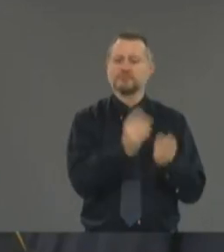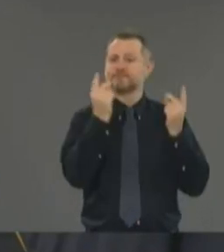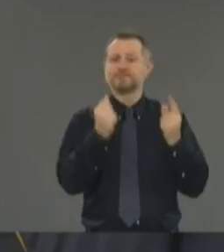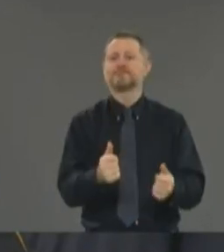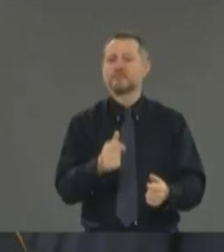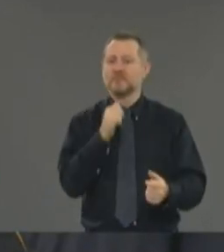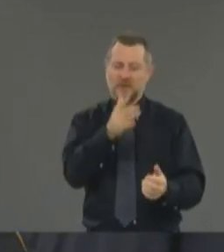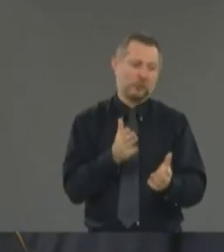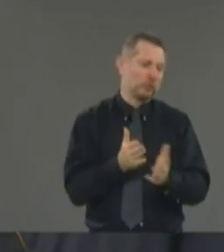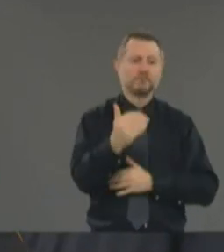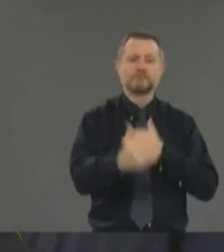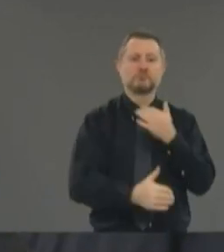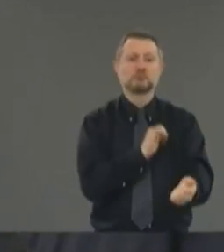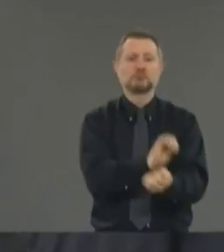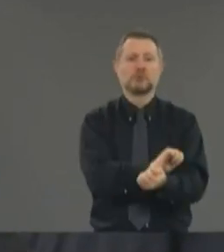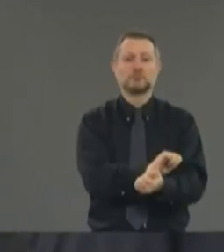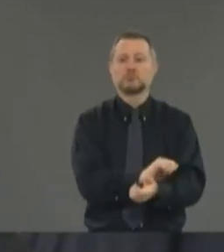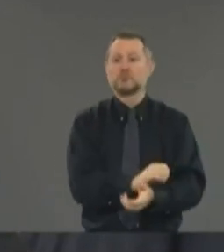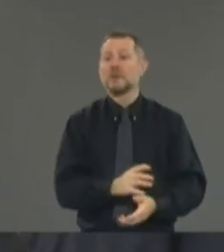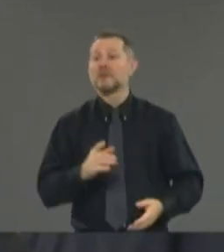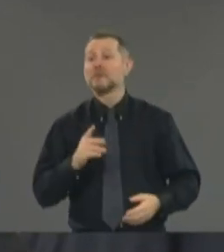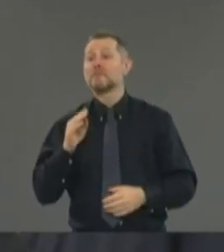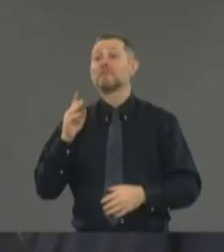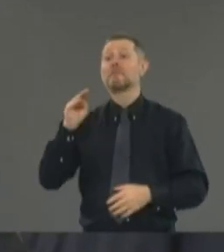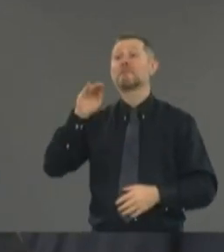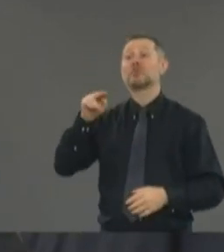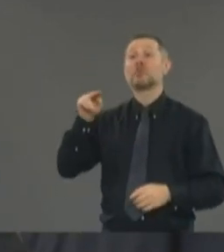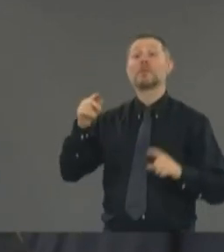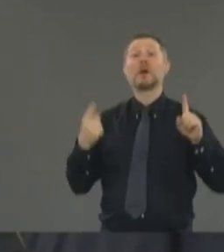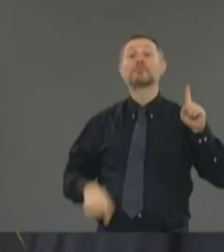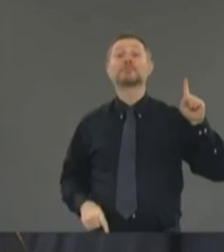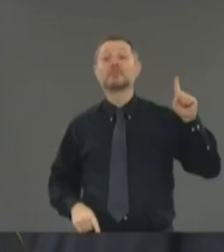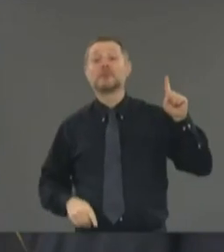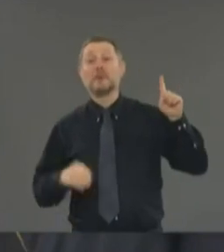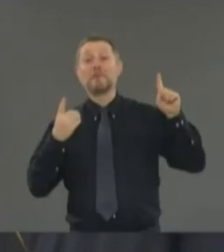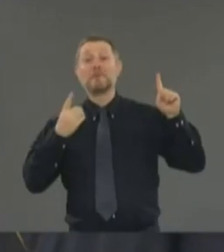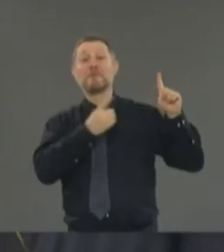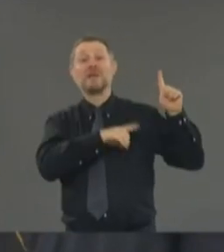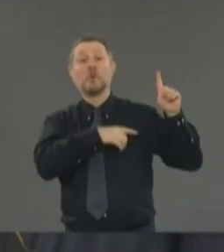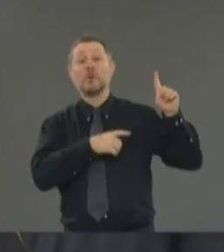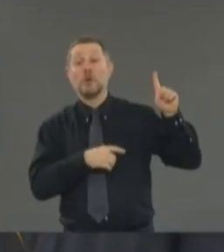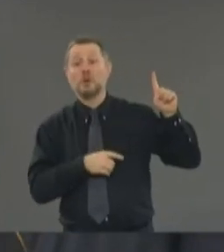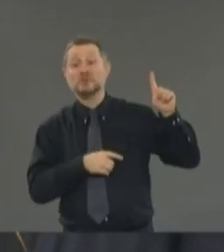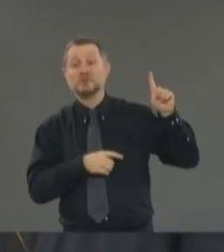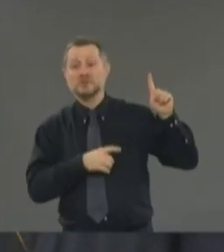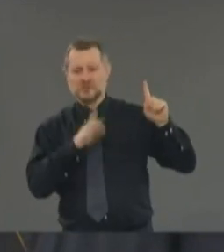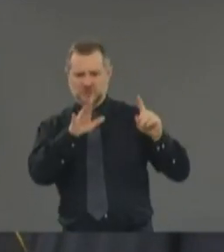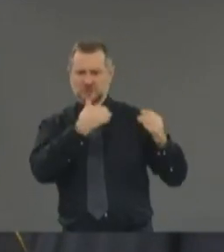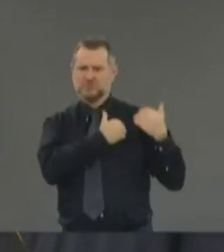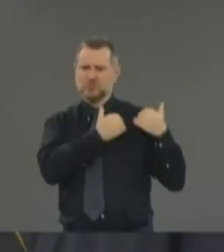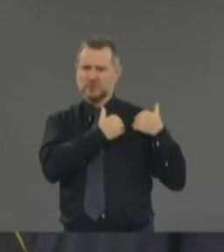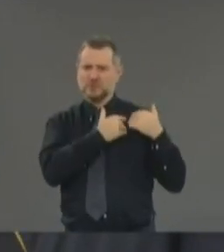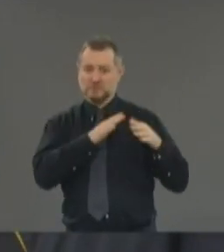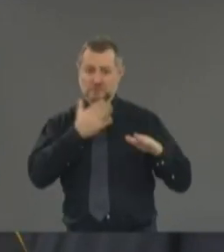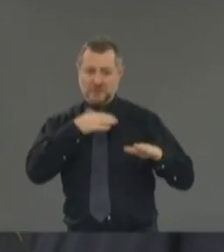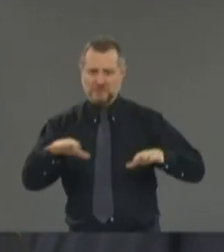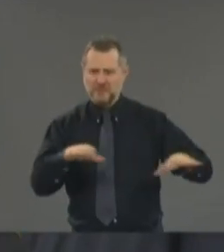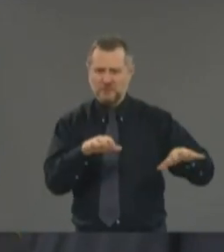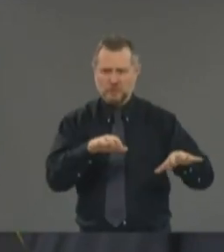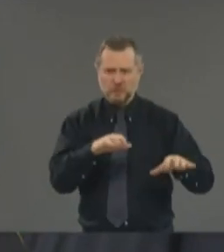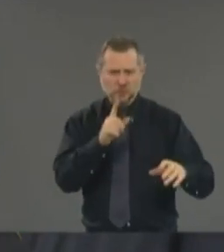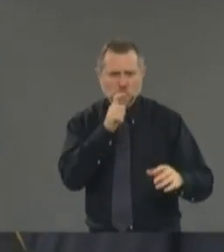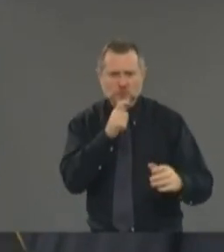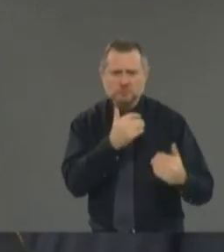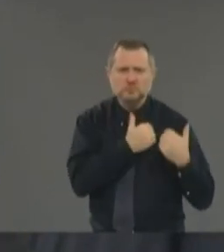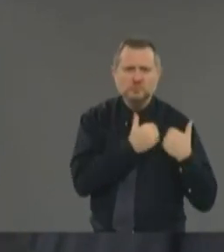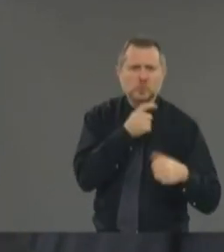We saw in Minneapolis that people want answers and they want accountability, and they want it quickly, you know, the